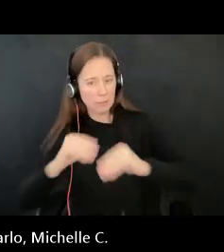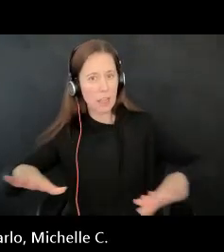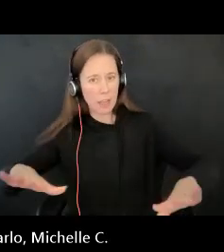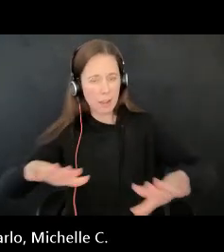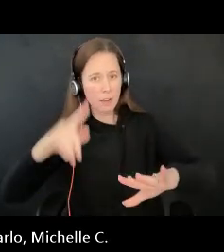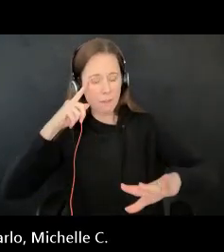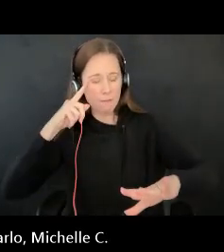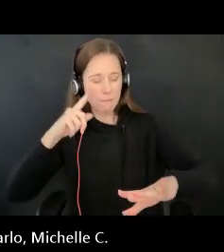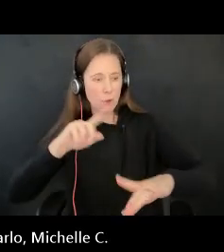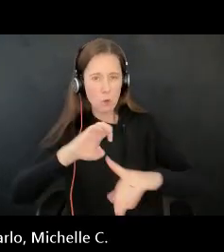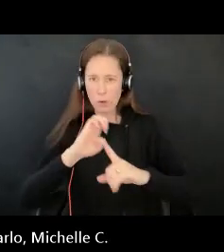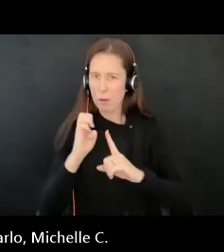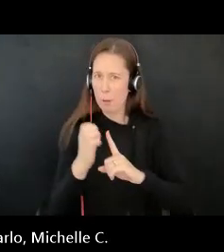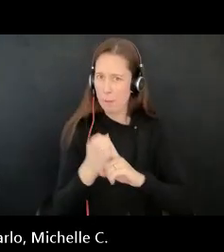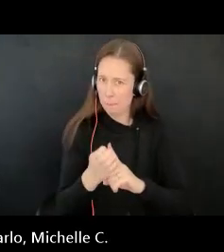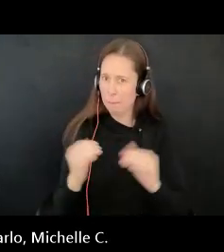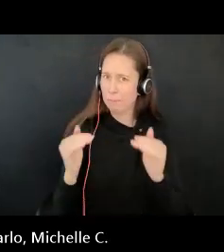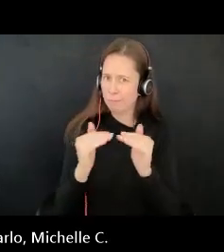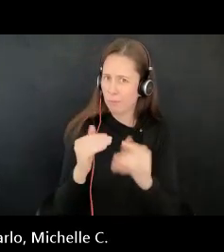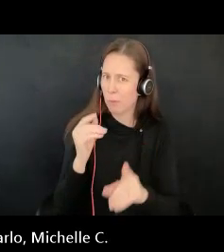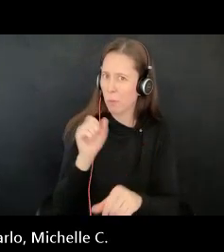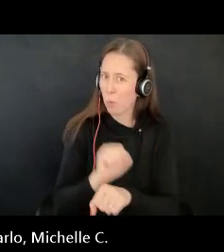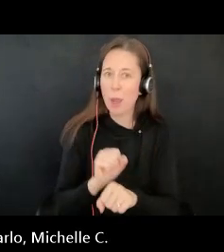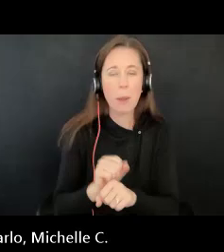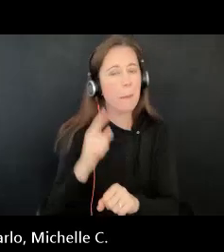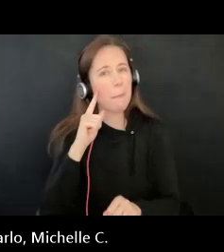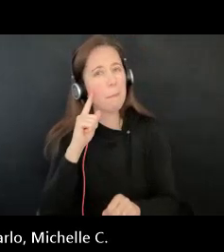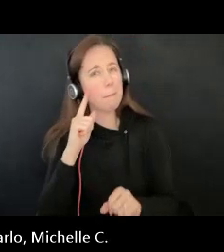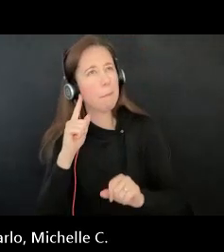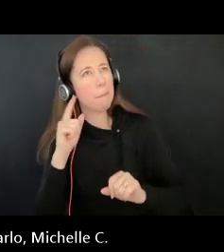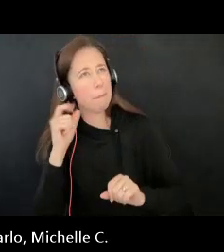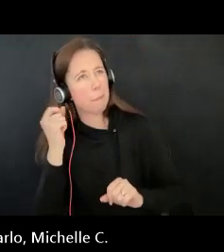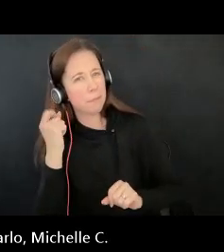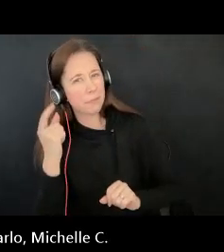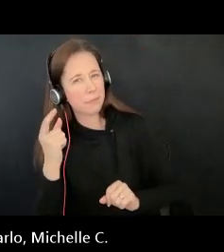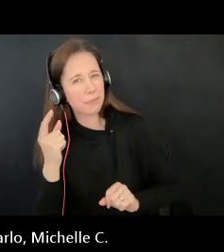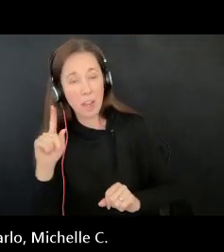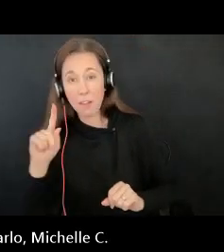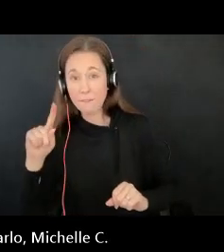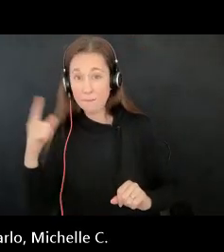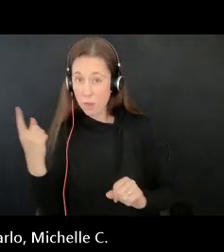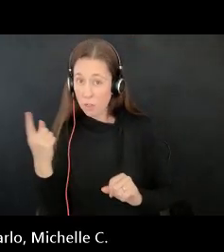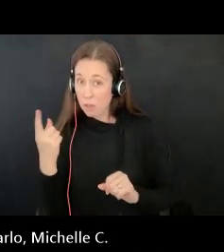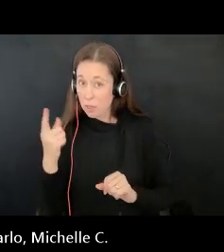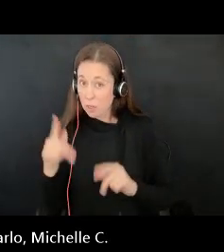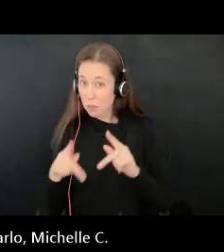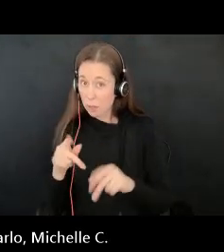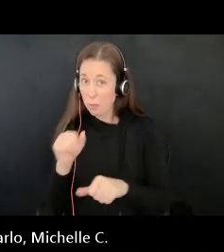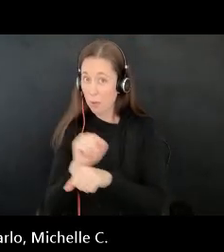justice work. But recognizing the first stewards, the first people who worked the